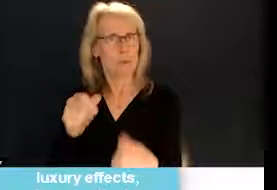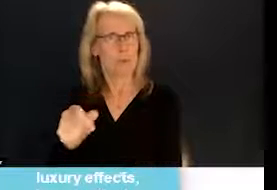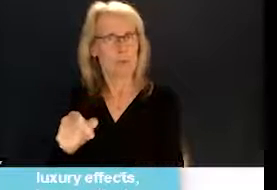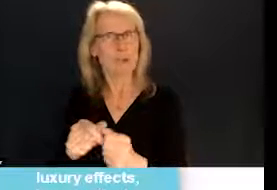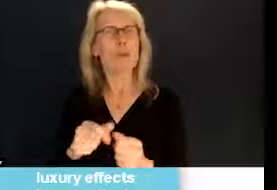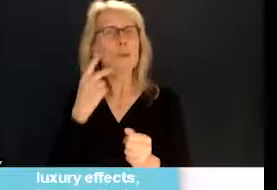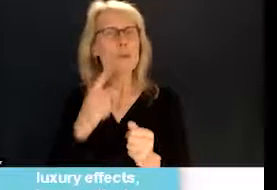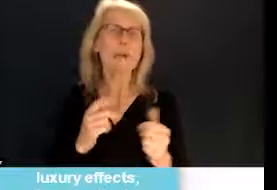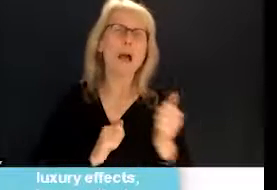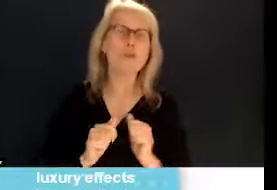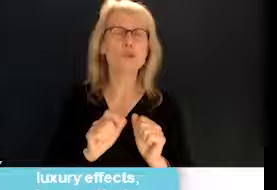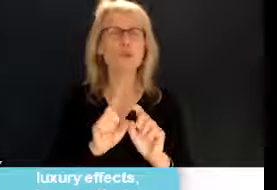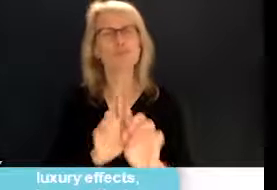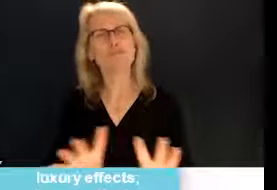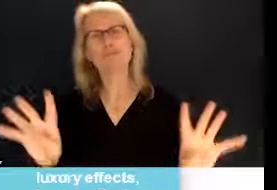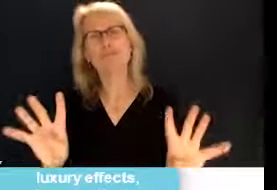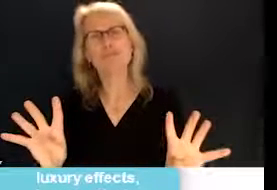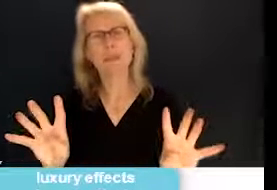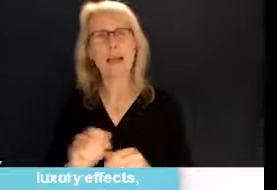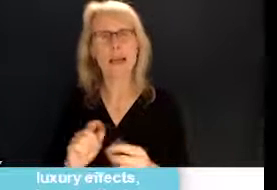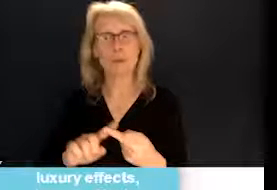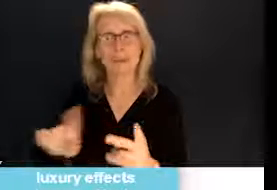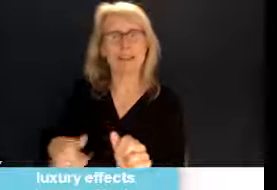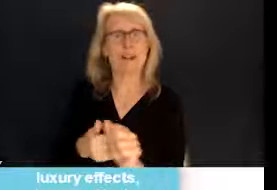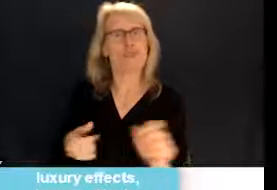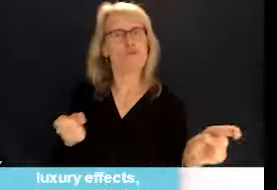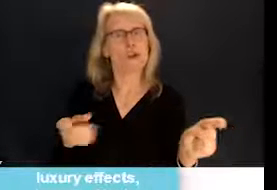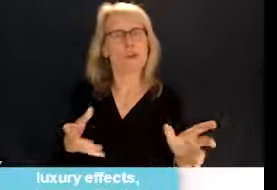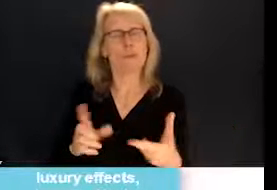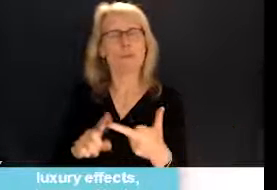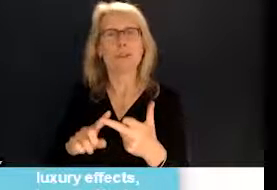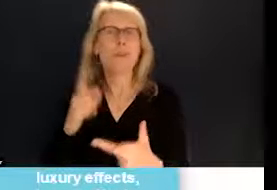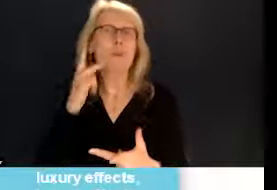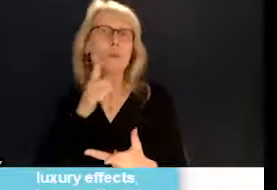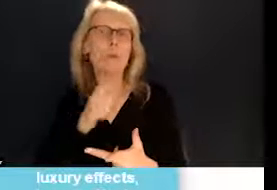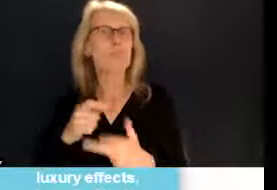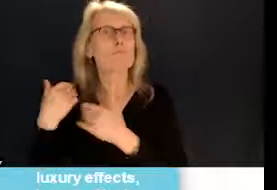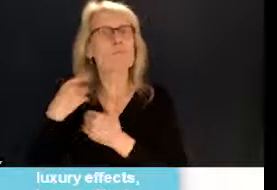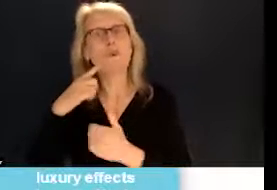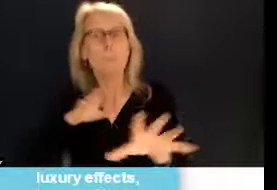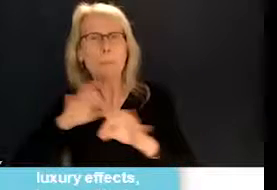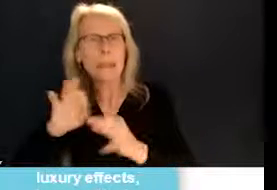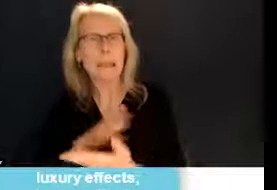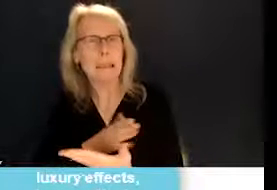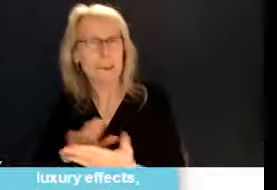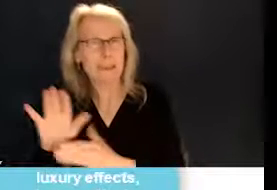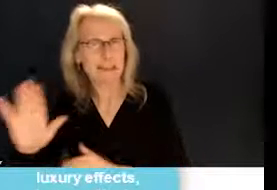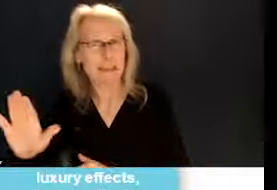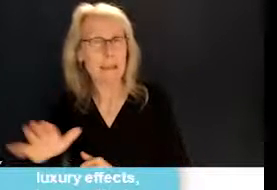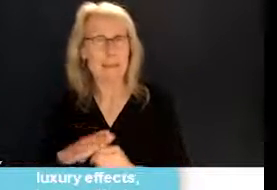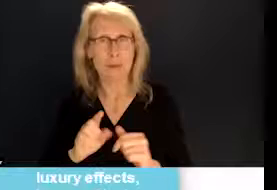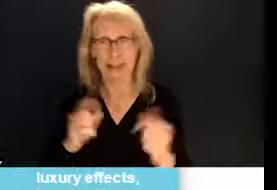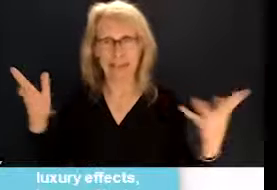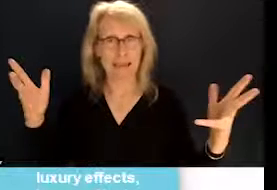frontline actors as the protagonists and the director and maybe the music composer, but there are hundreds of other